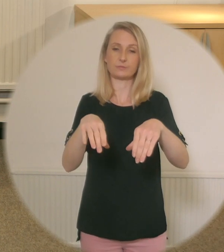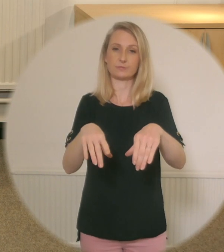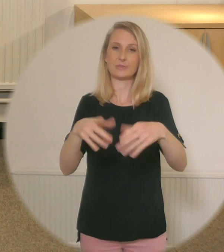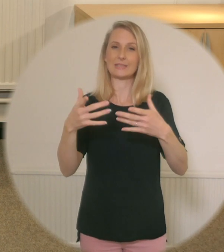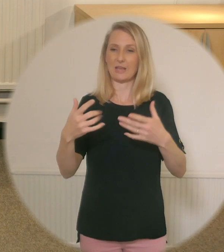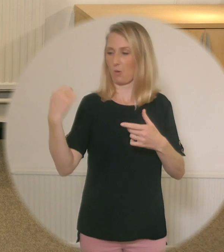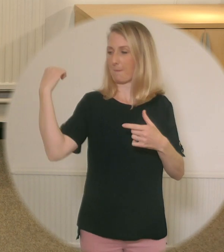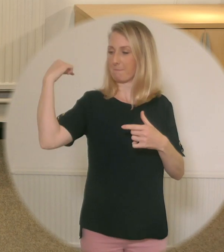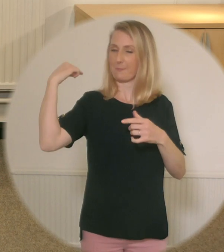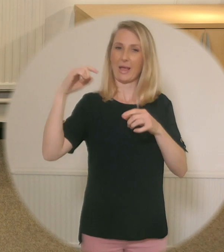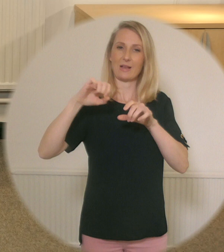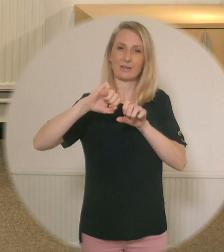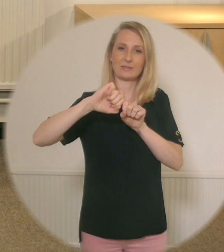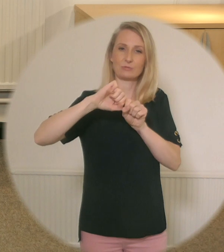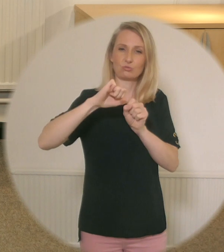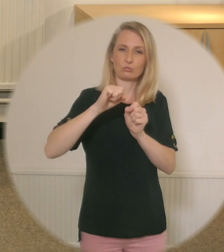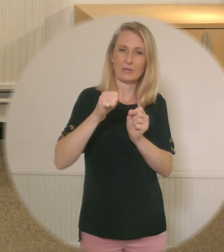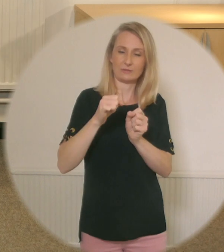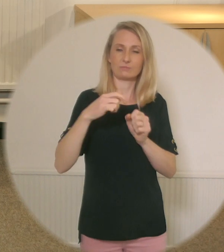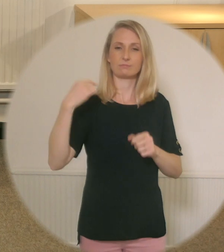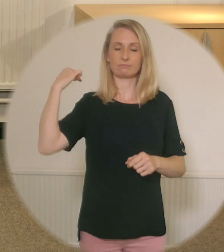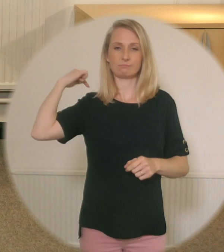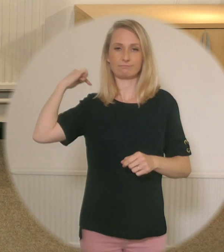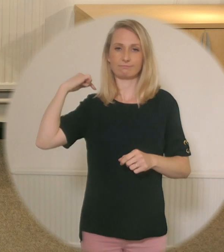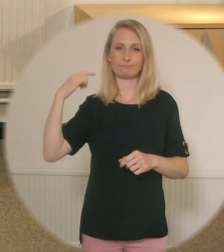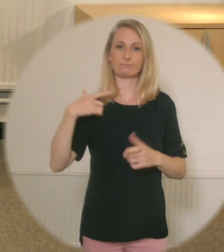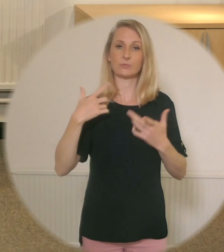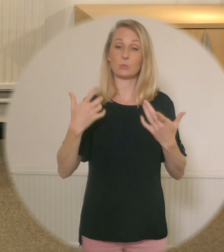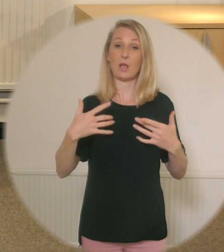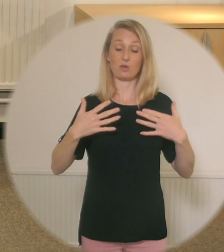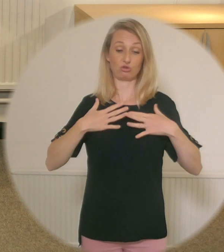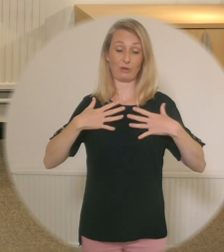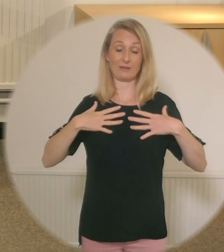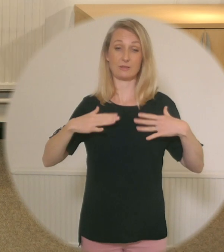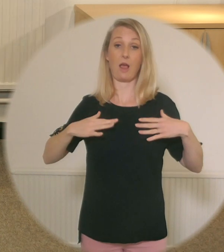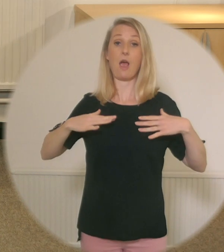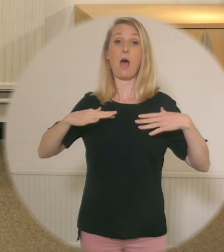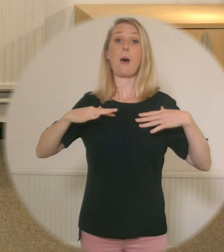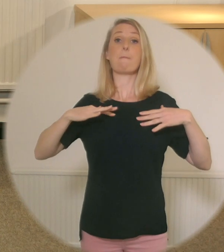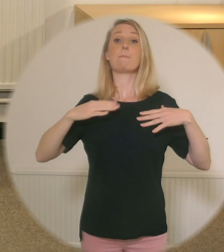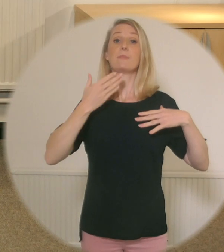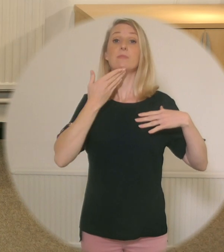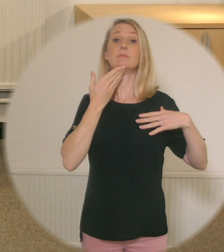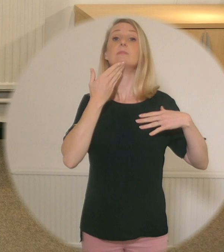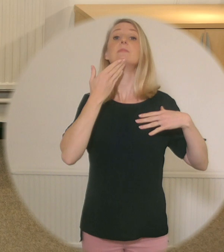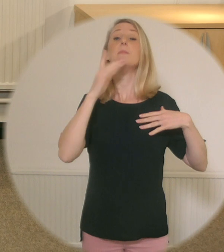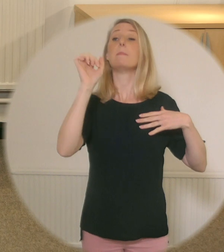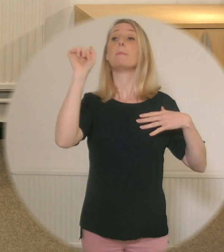bend. We're going to simply lift up, so lift your chest up and lift your chin.